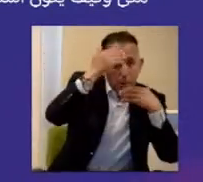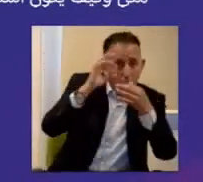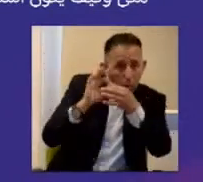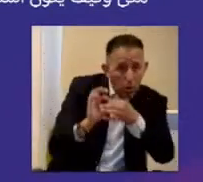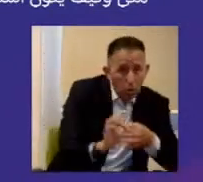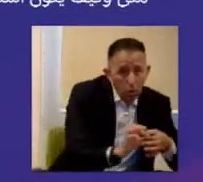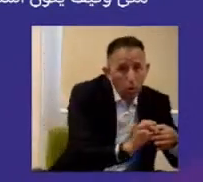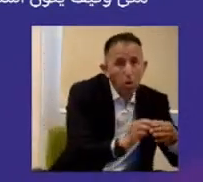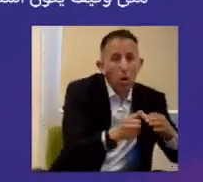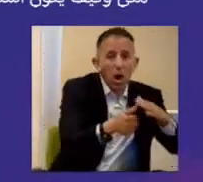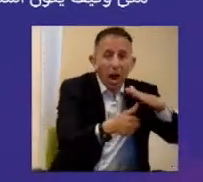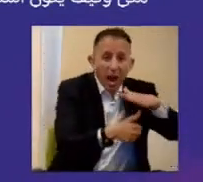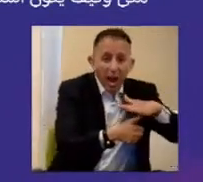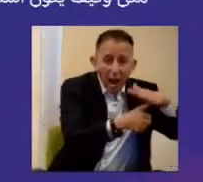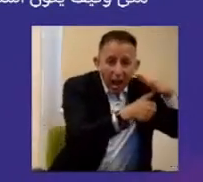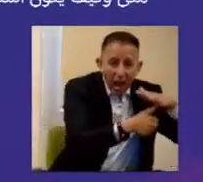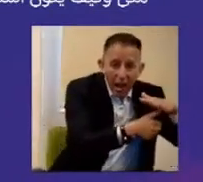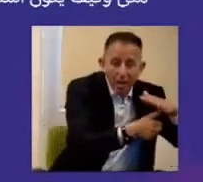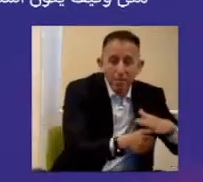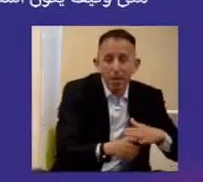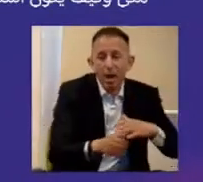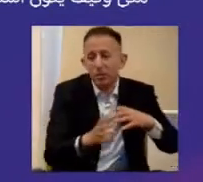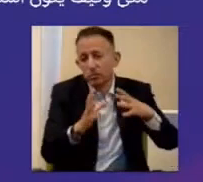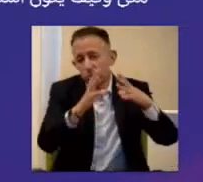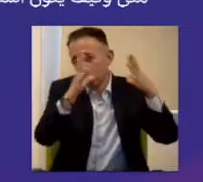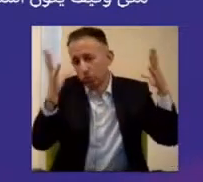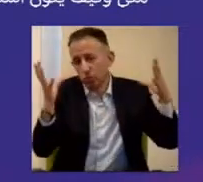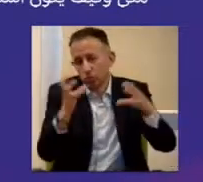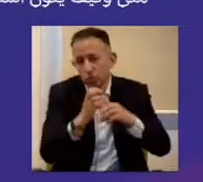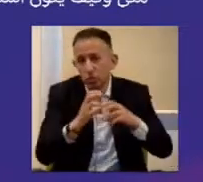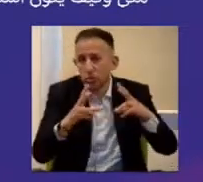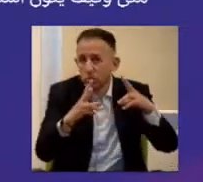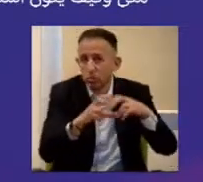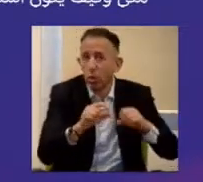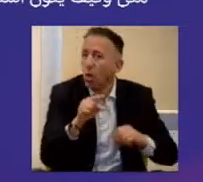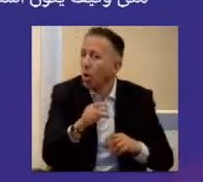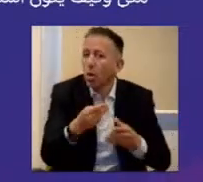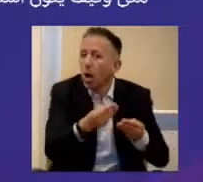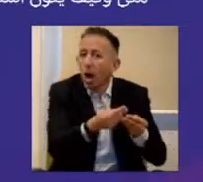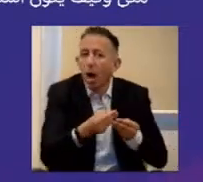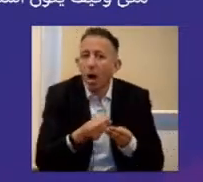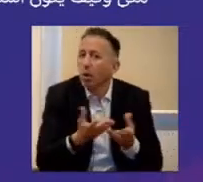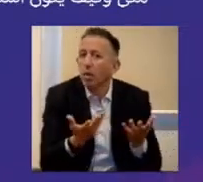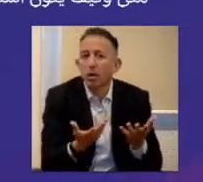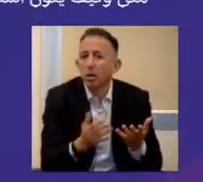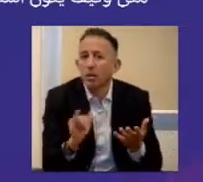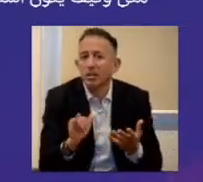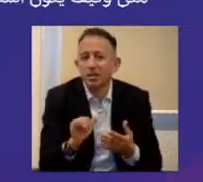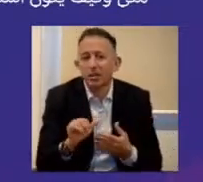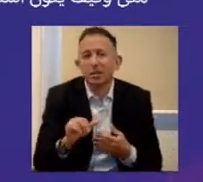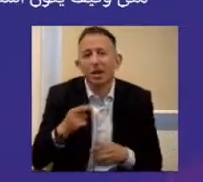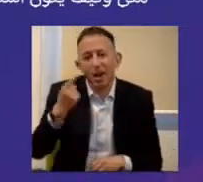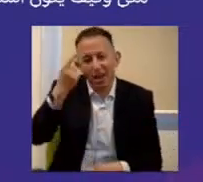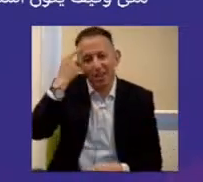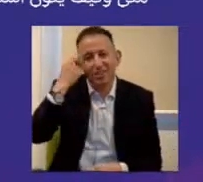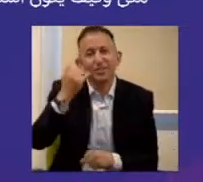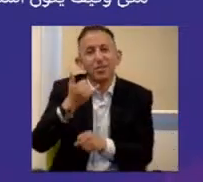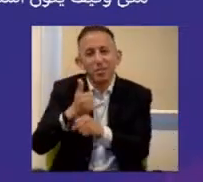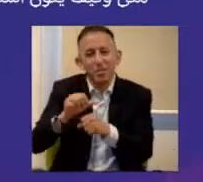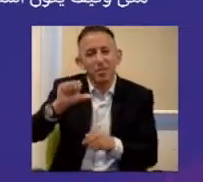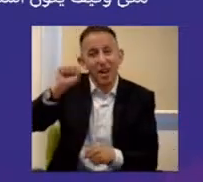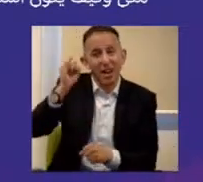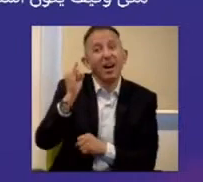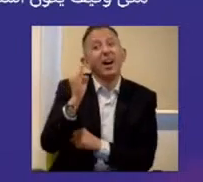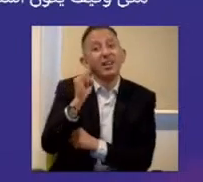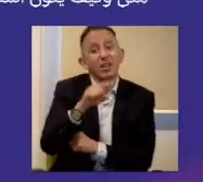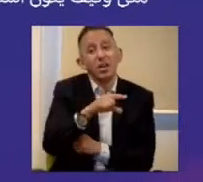That's it. If I add two vectors, France and teacher, probably I will get a vector that is Jules Ferry. Or if it